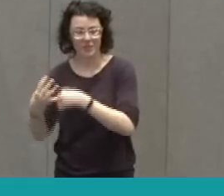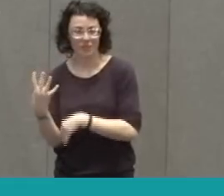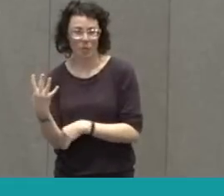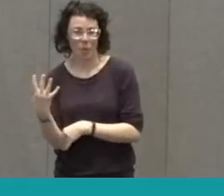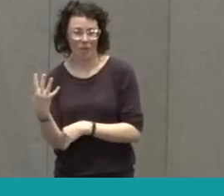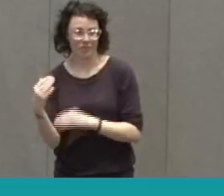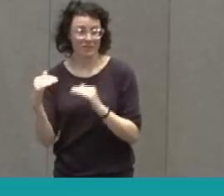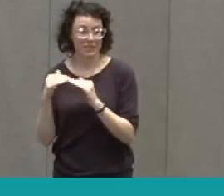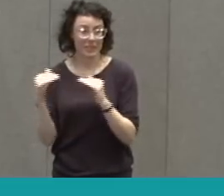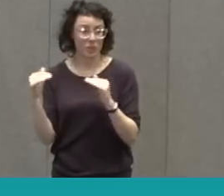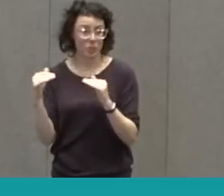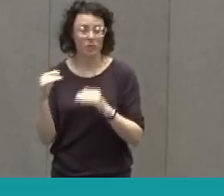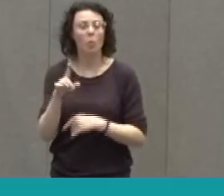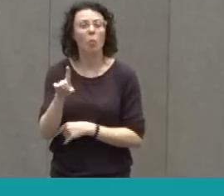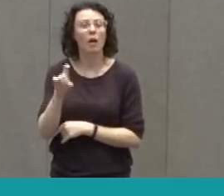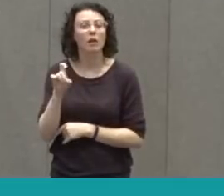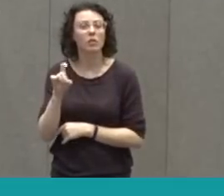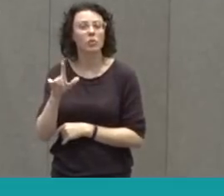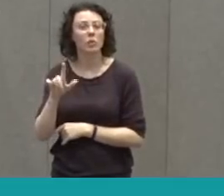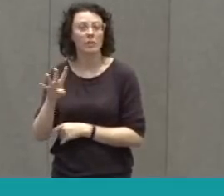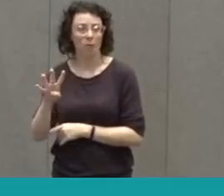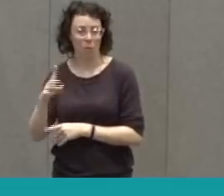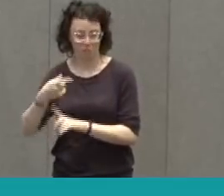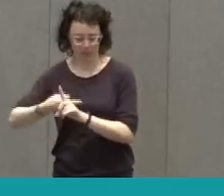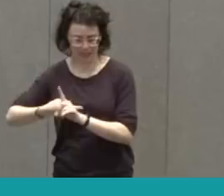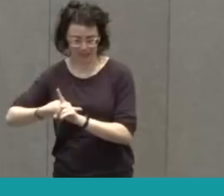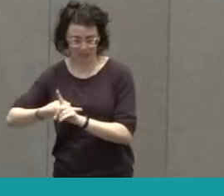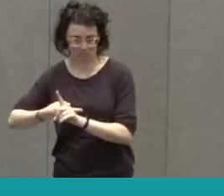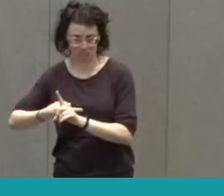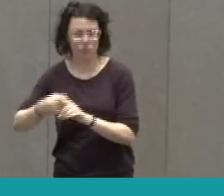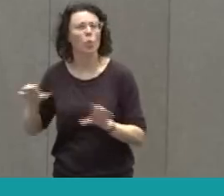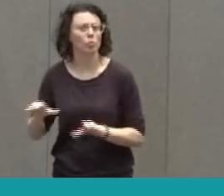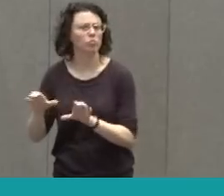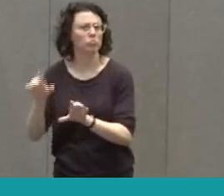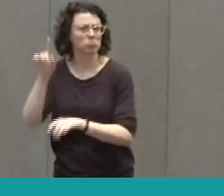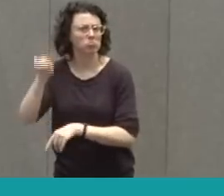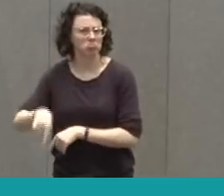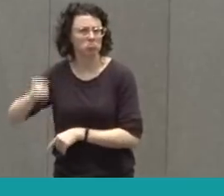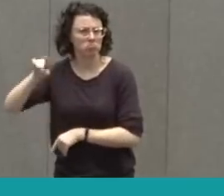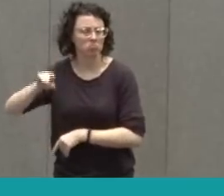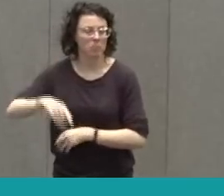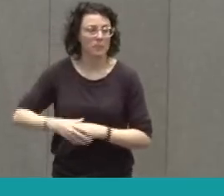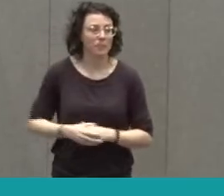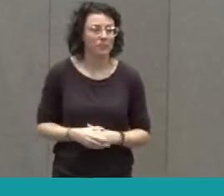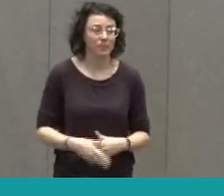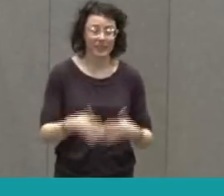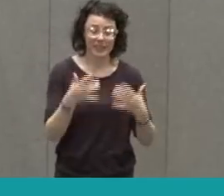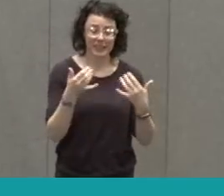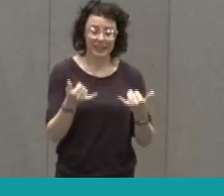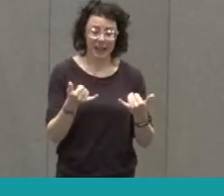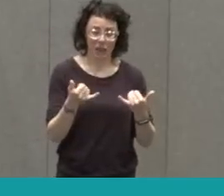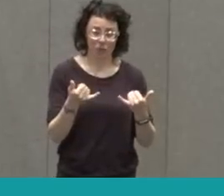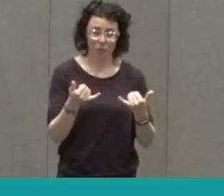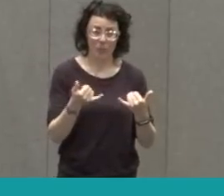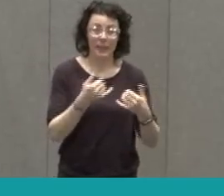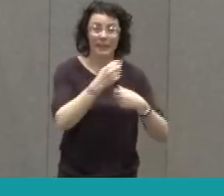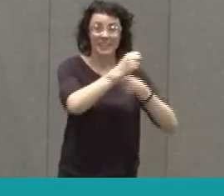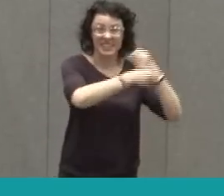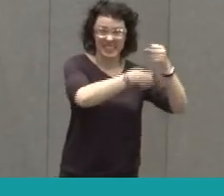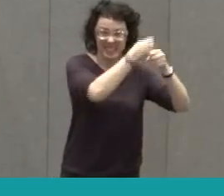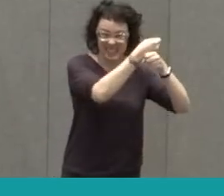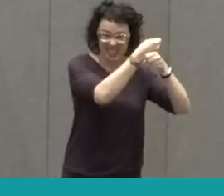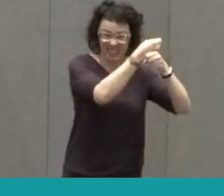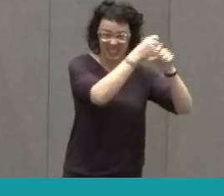So make sure to do that. Now we have the years, months. Now you guessed